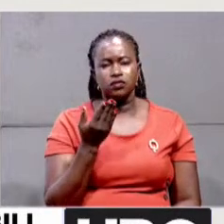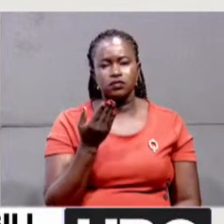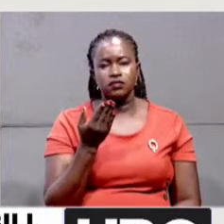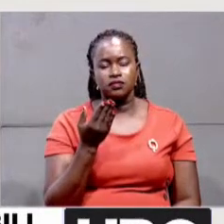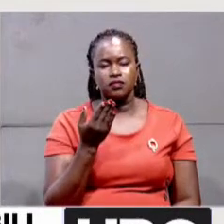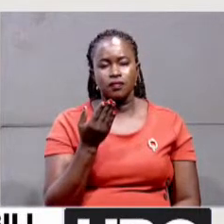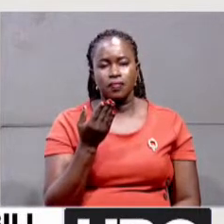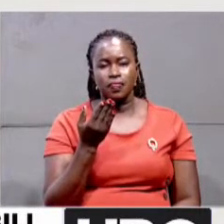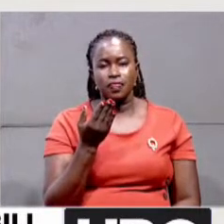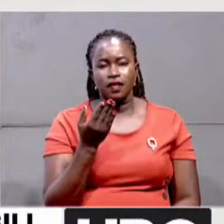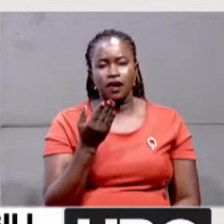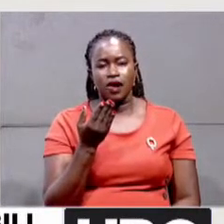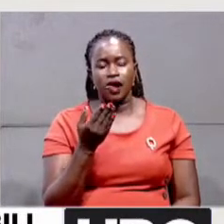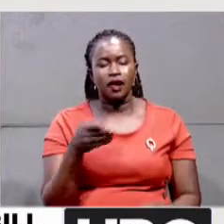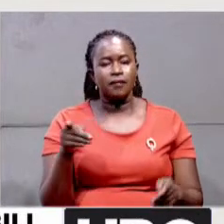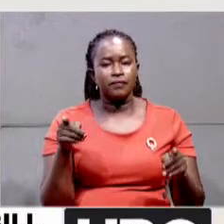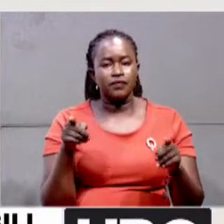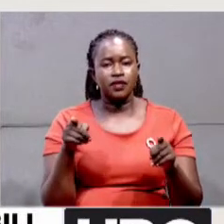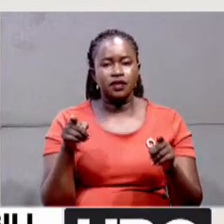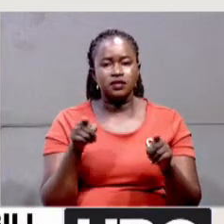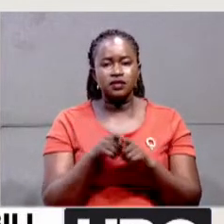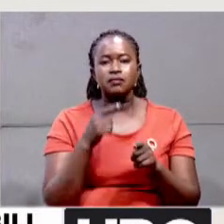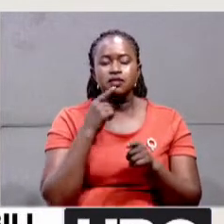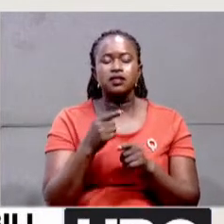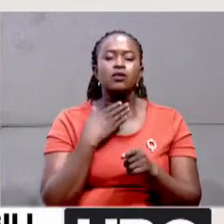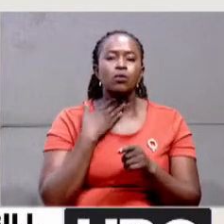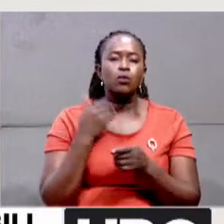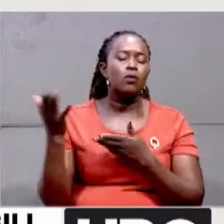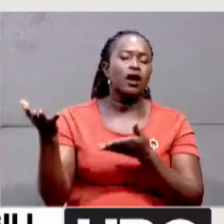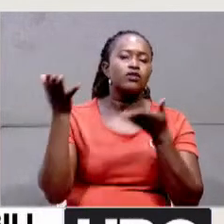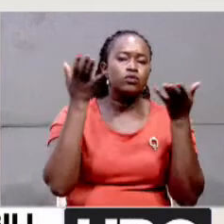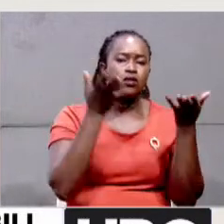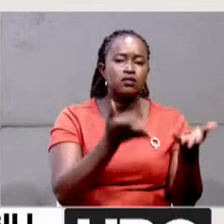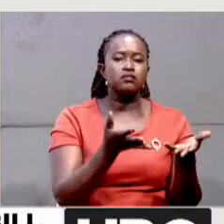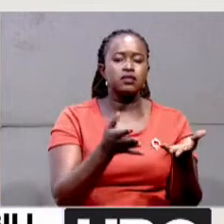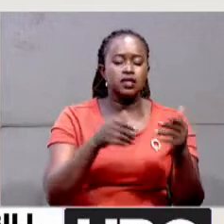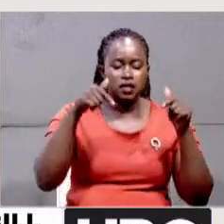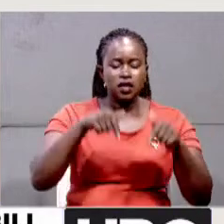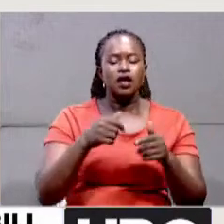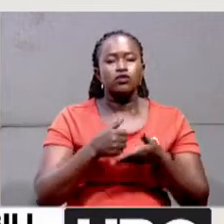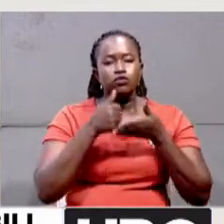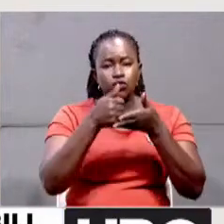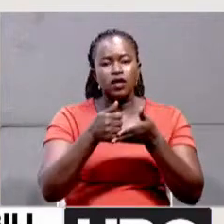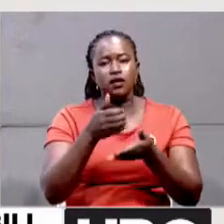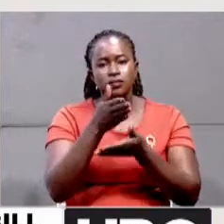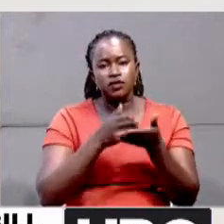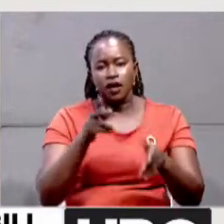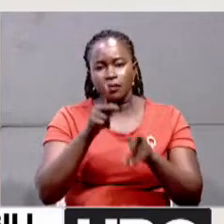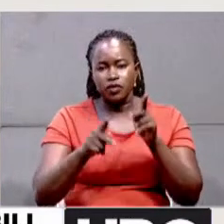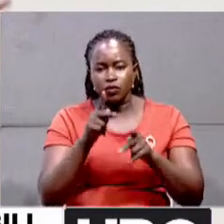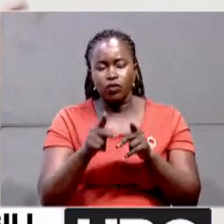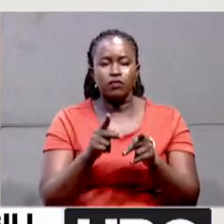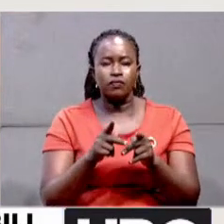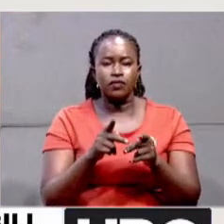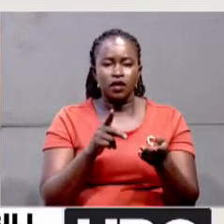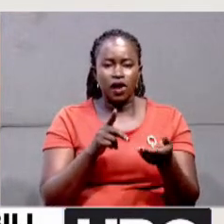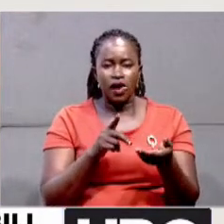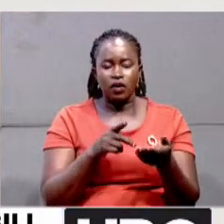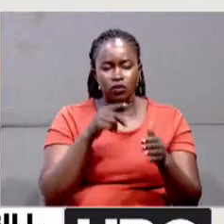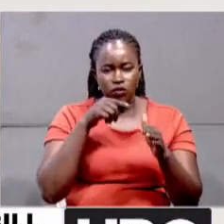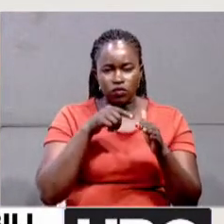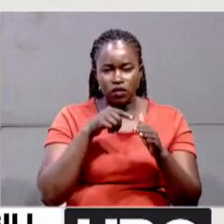Honorable Pendi said they are willing to bring it here to help those of our people who have got themselves into that